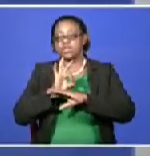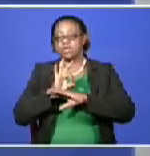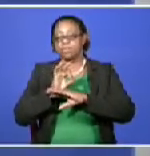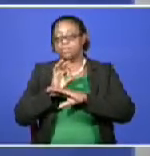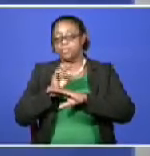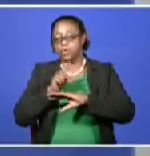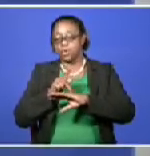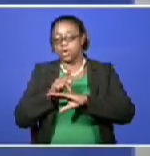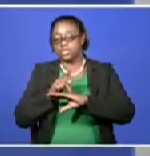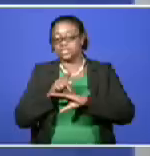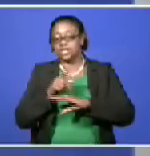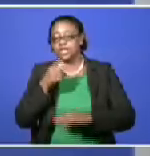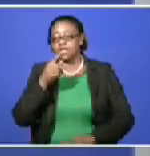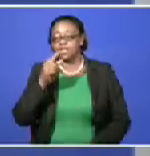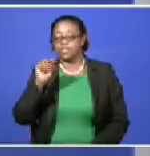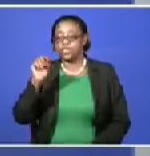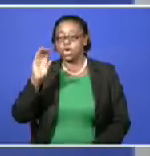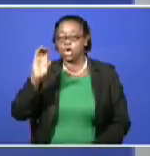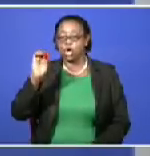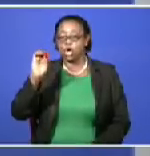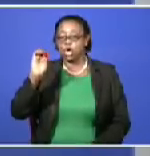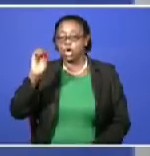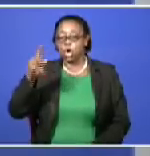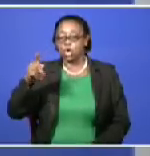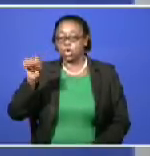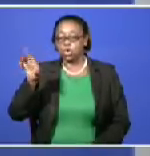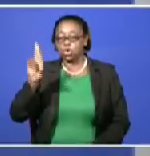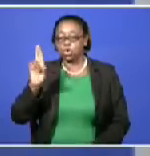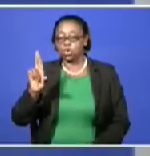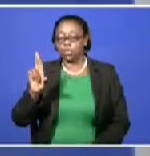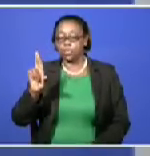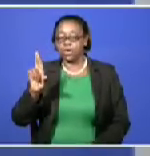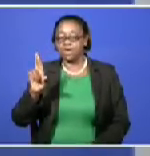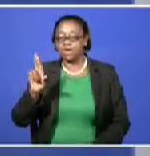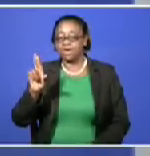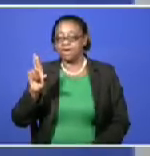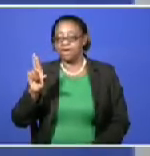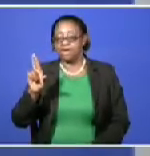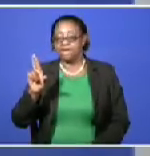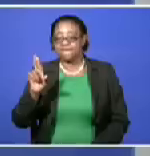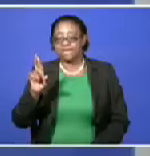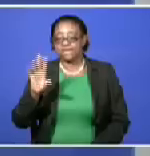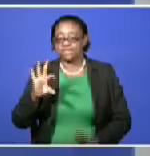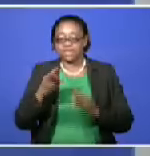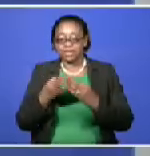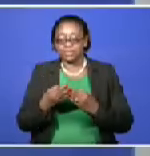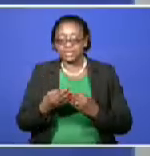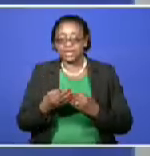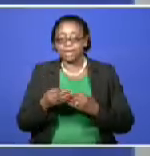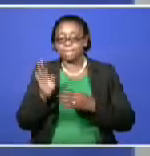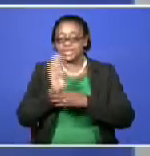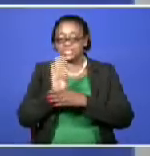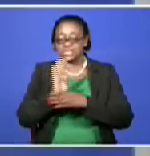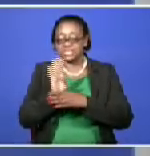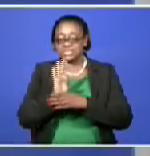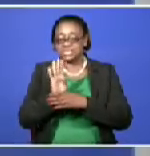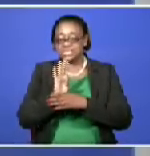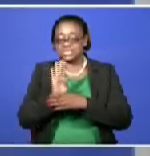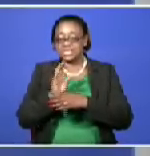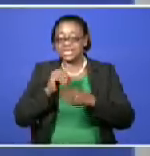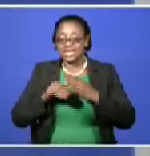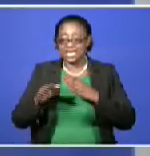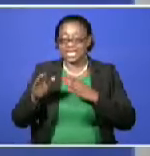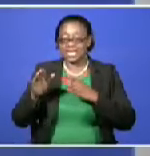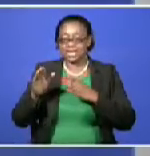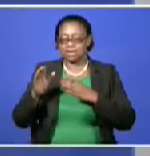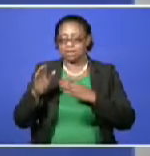family, who are operators of several major fast food franchise businesses and restaurants in Freeport,